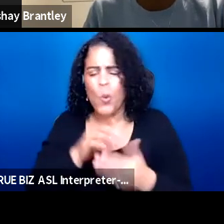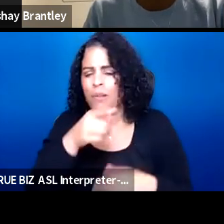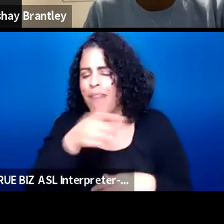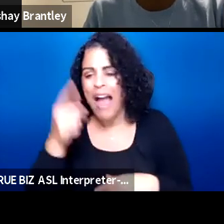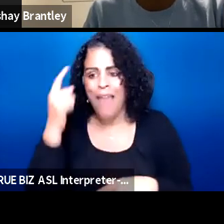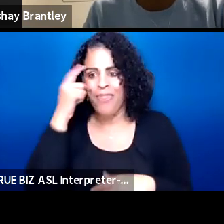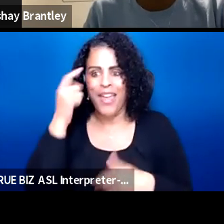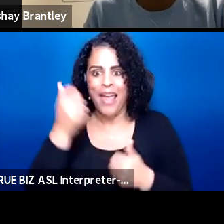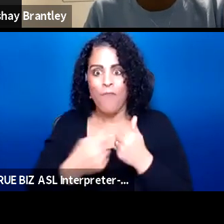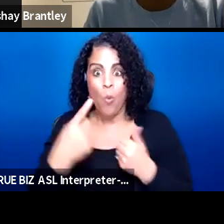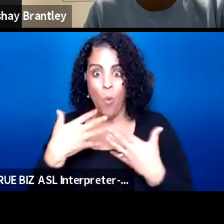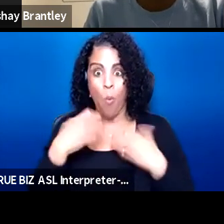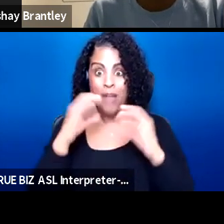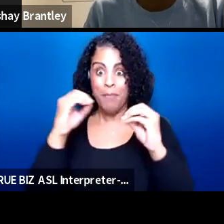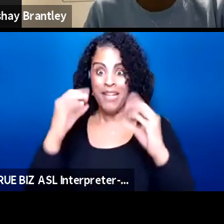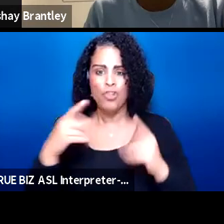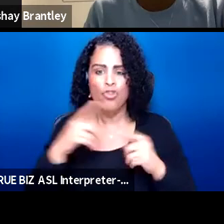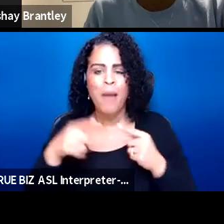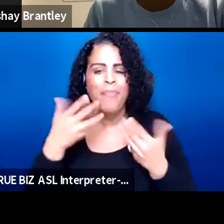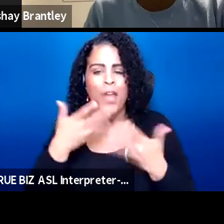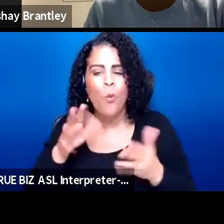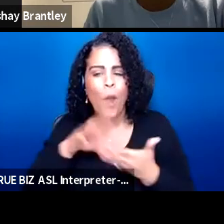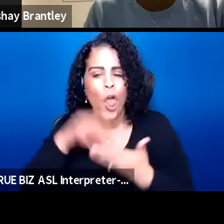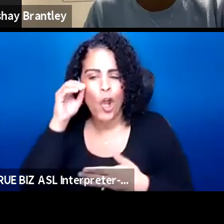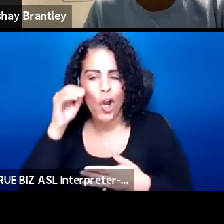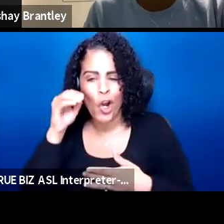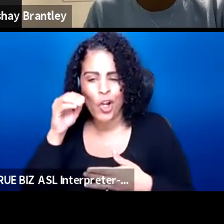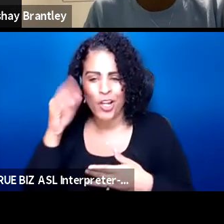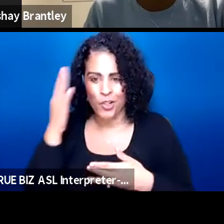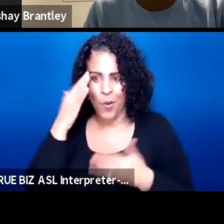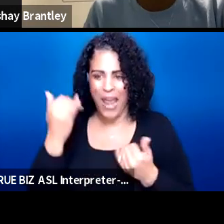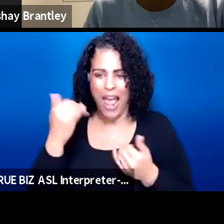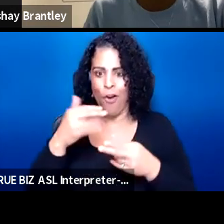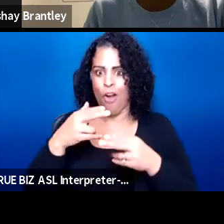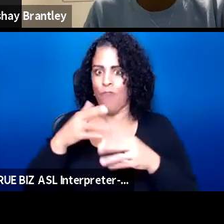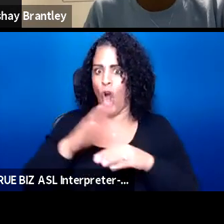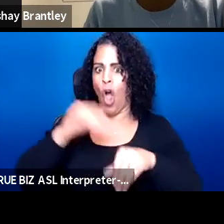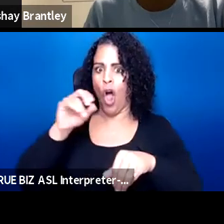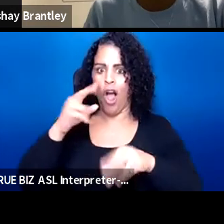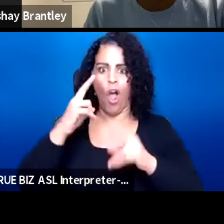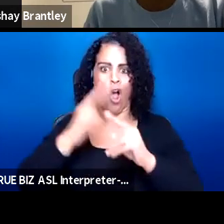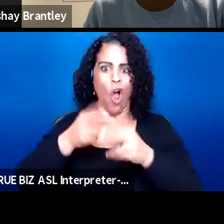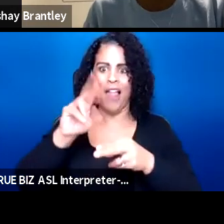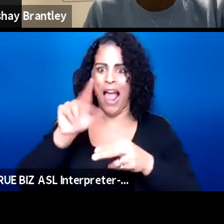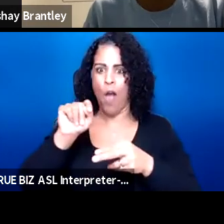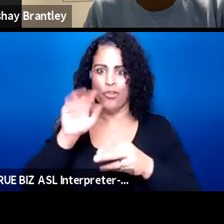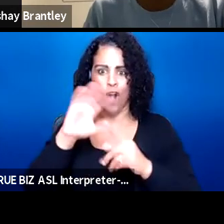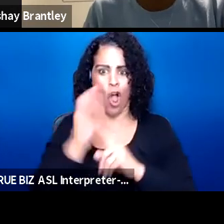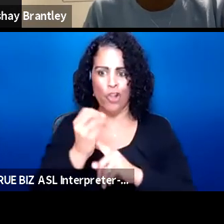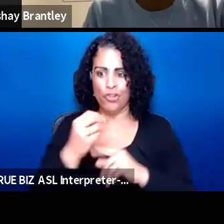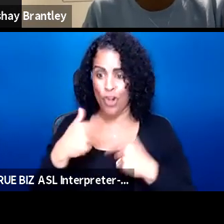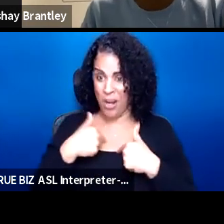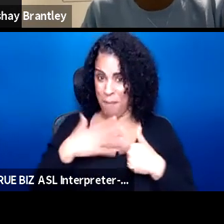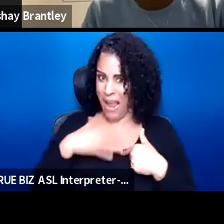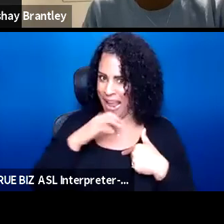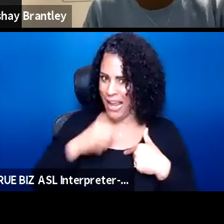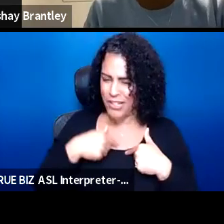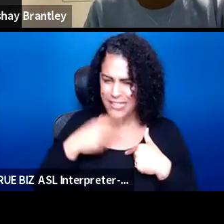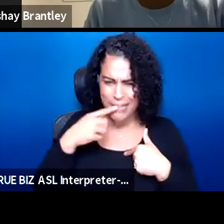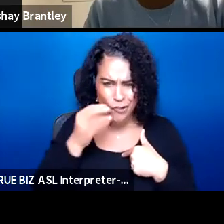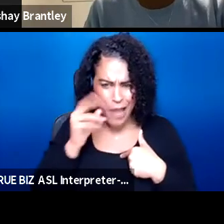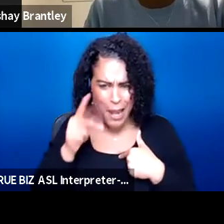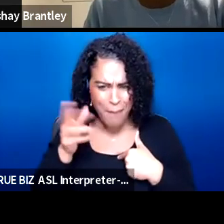quick to be a teacher, but nobody wants to be a student, especially in, like, call-out culture now, especially people my age. And I'm like, can you shut up and listen before you